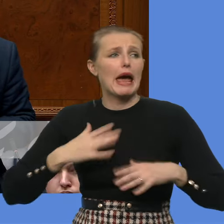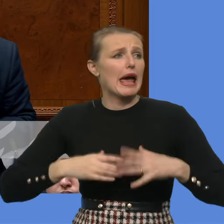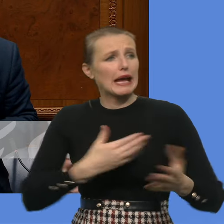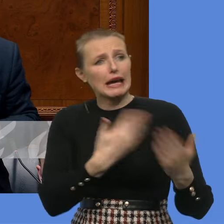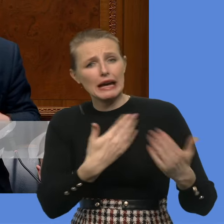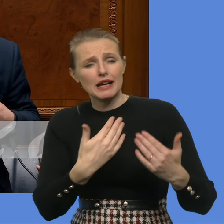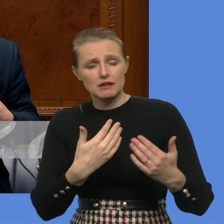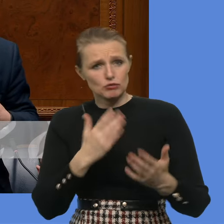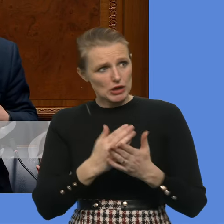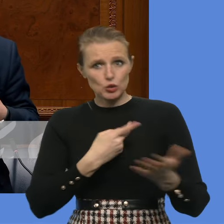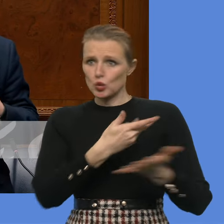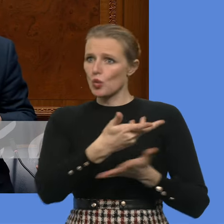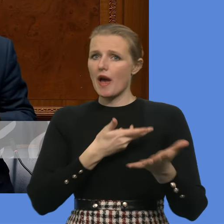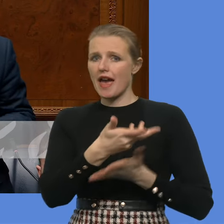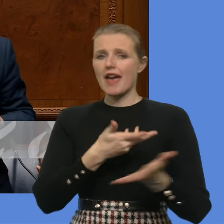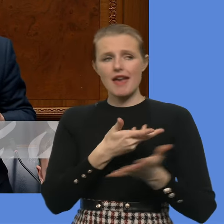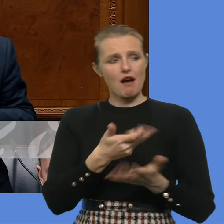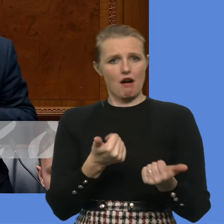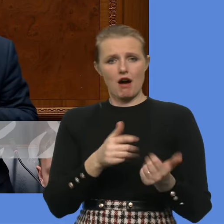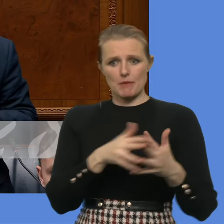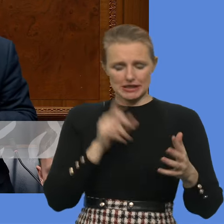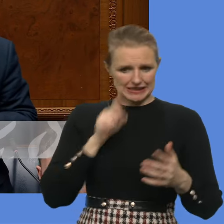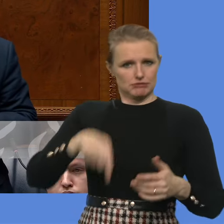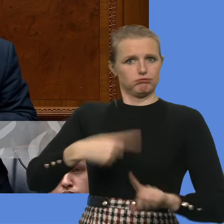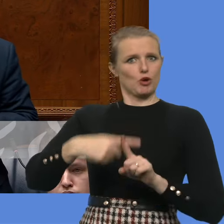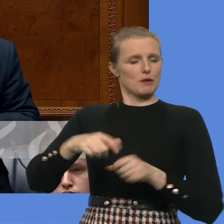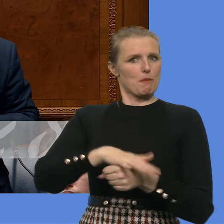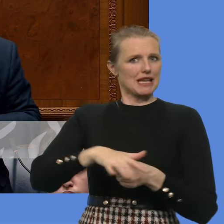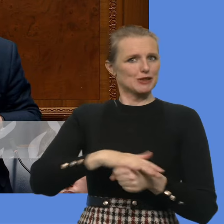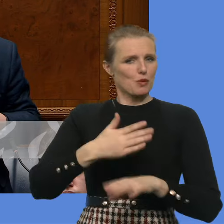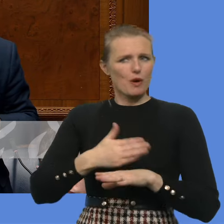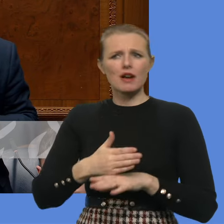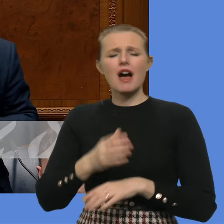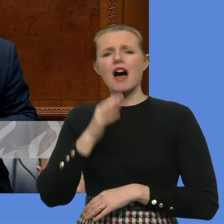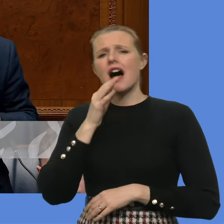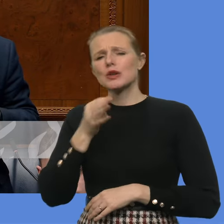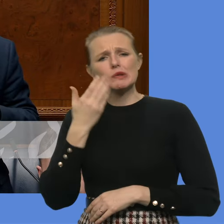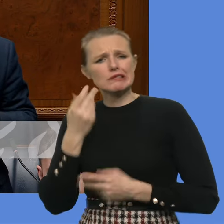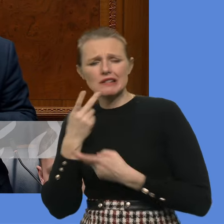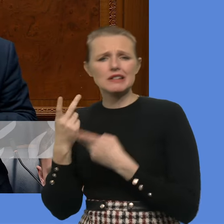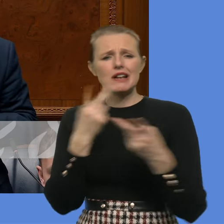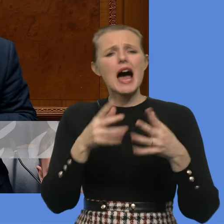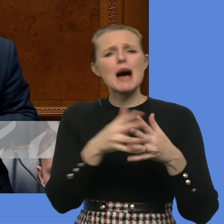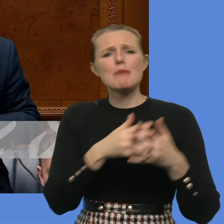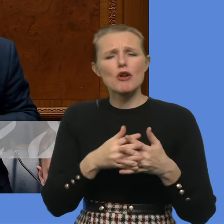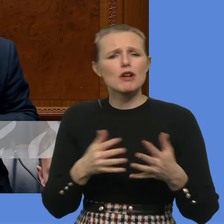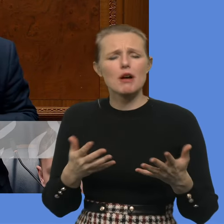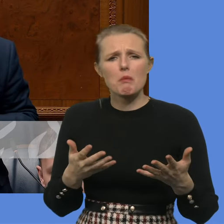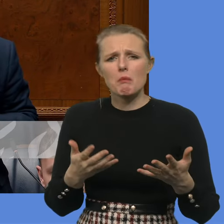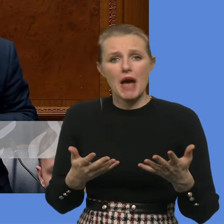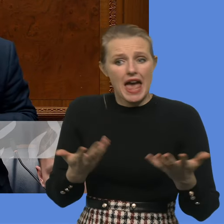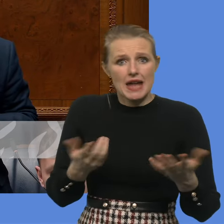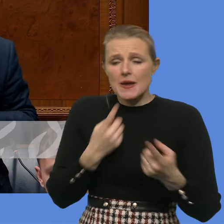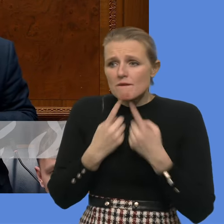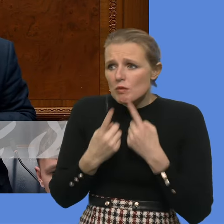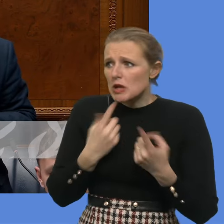street. So that, in respect that, in relation to your visit to America, could you give us an update just on the engagements